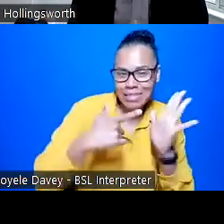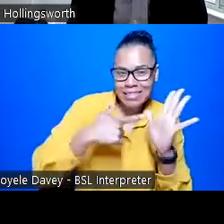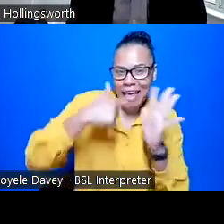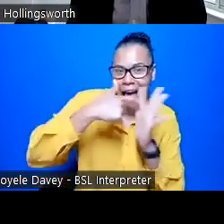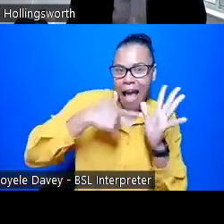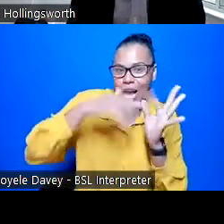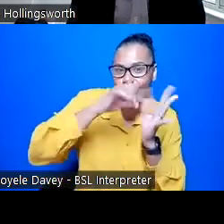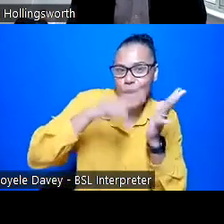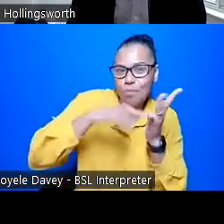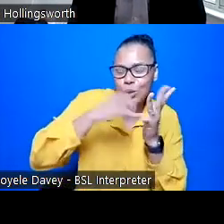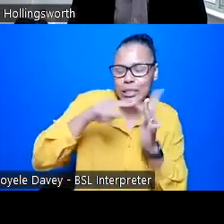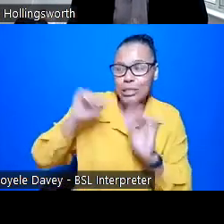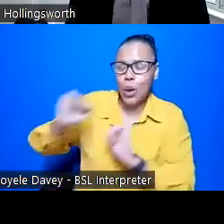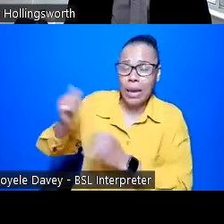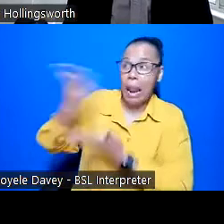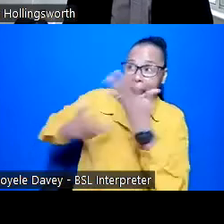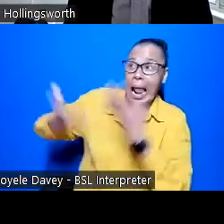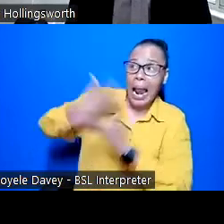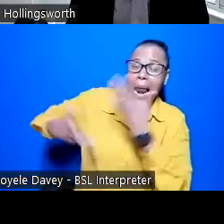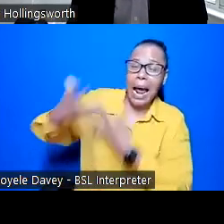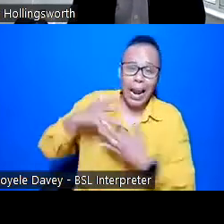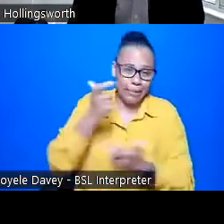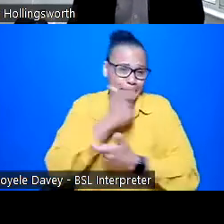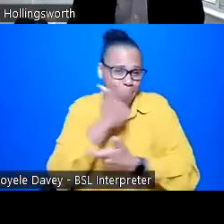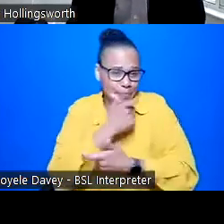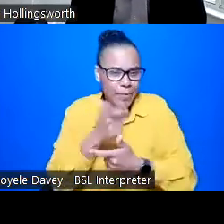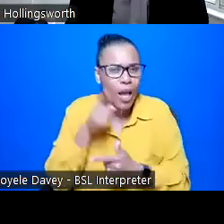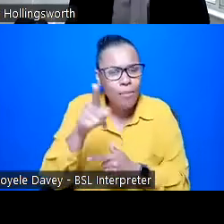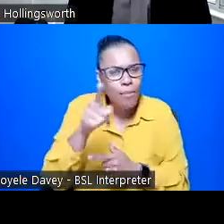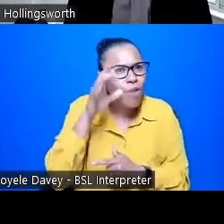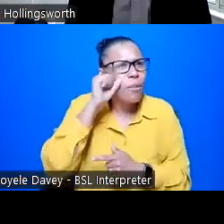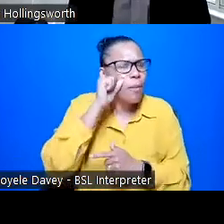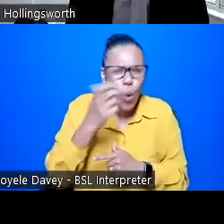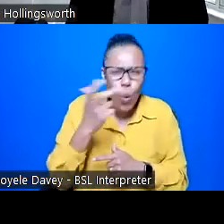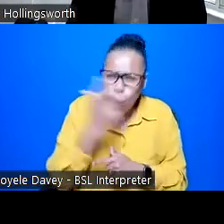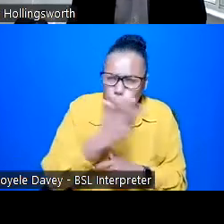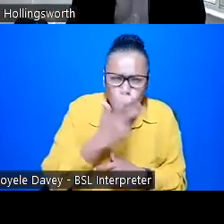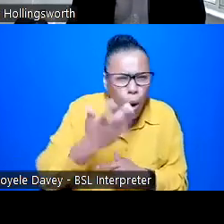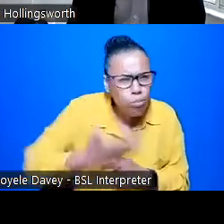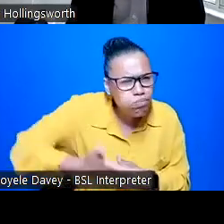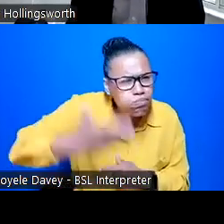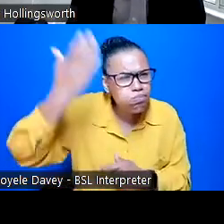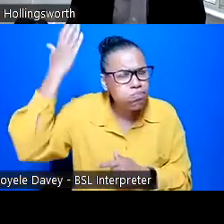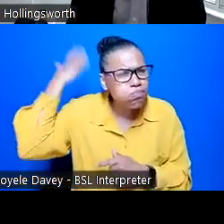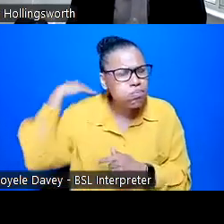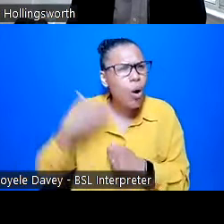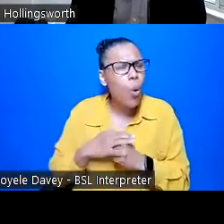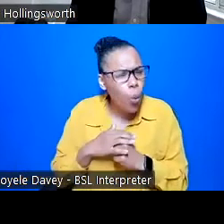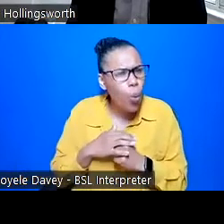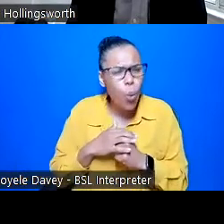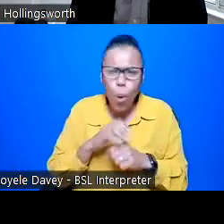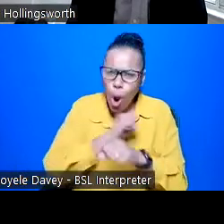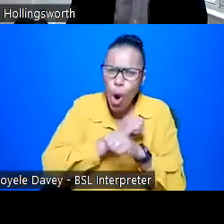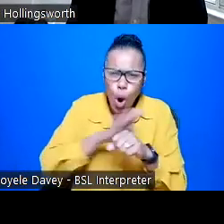throughout. But more importantly, it reminded me just how long ago that was, and therefore what the pandemic has done to some of the work